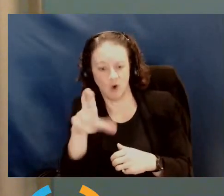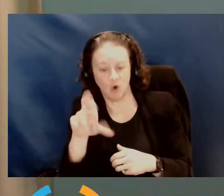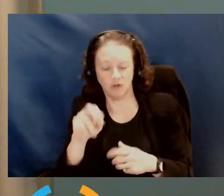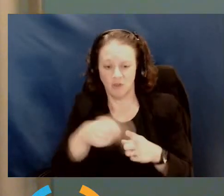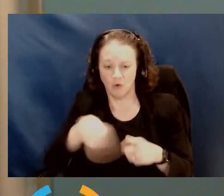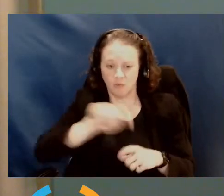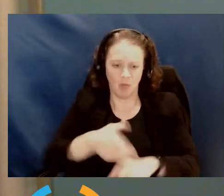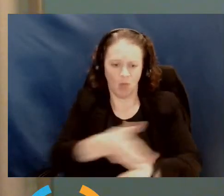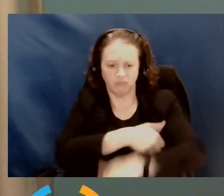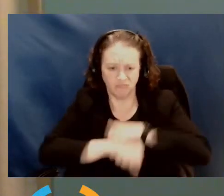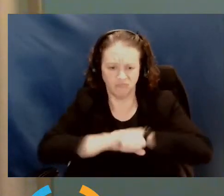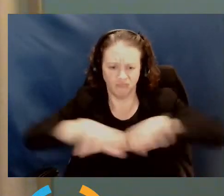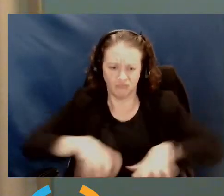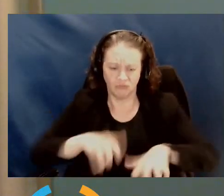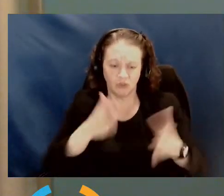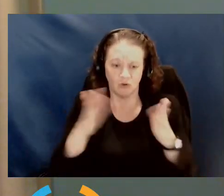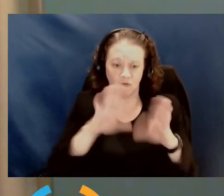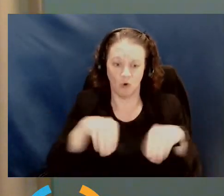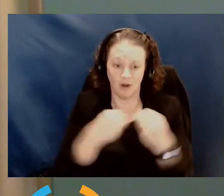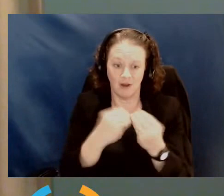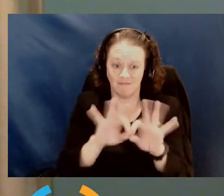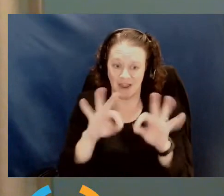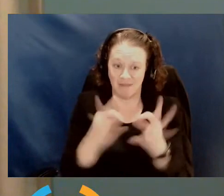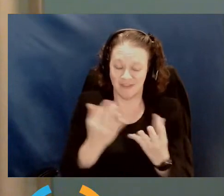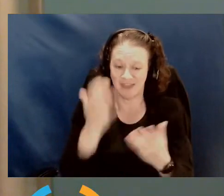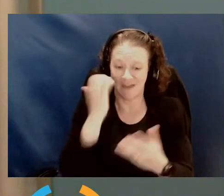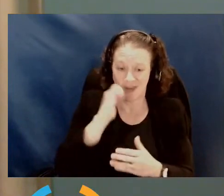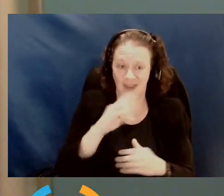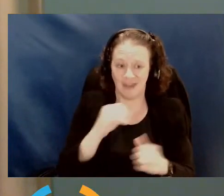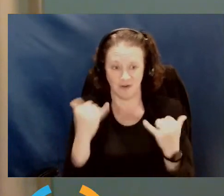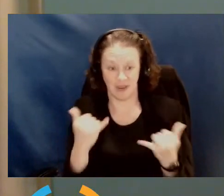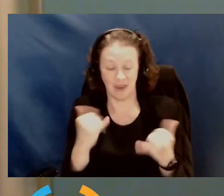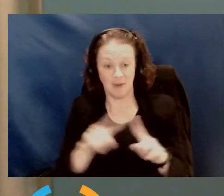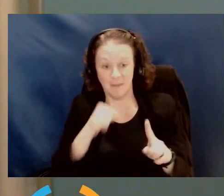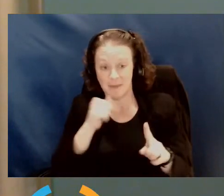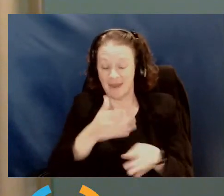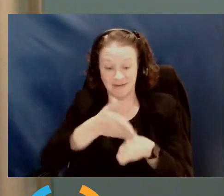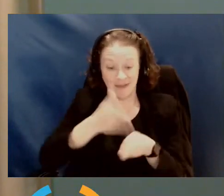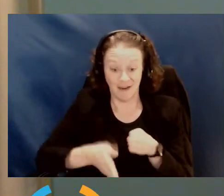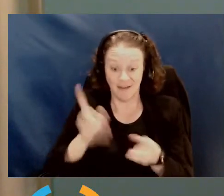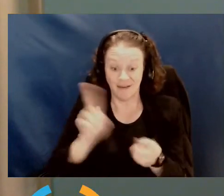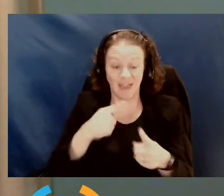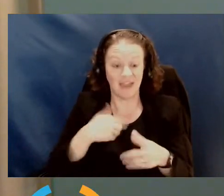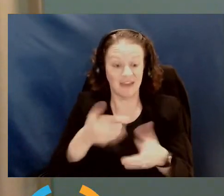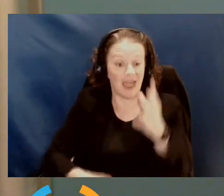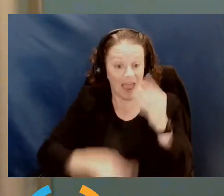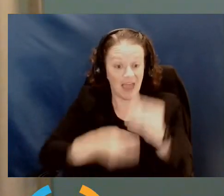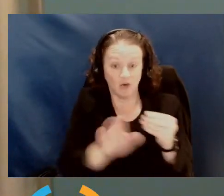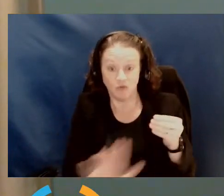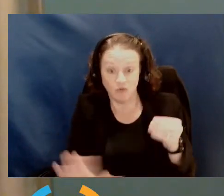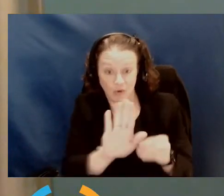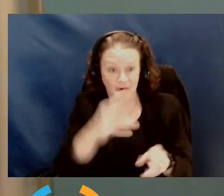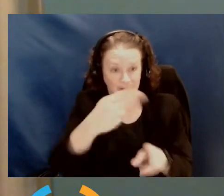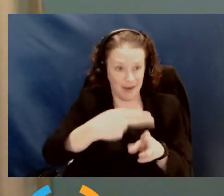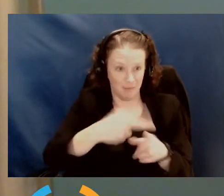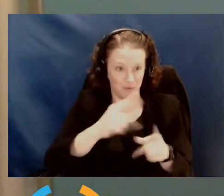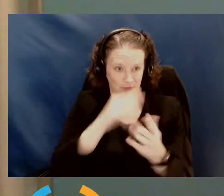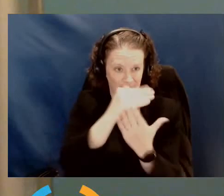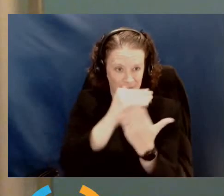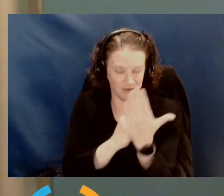today and every day. But I'm not done, not until I can add you to that list. So please learn more or contact me